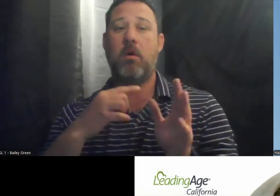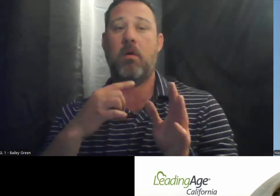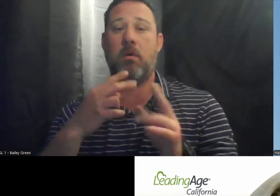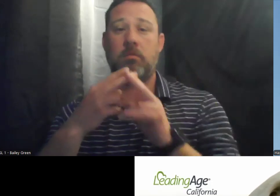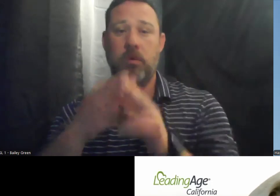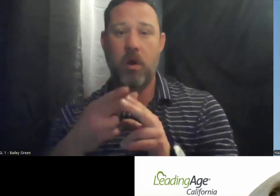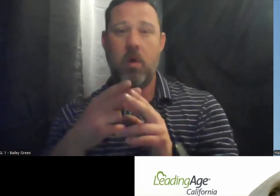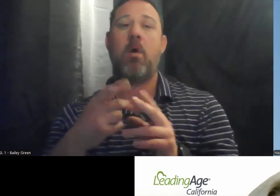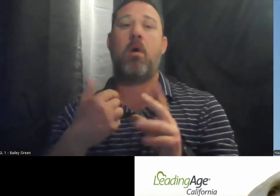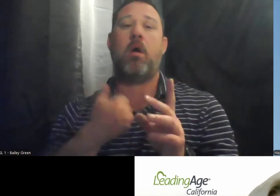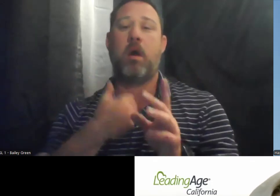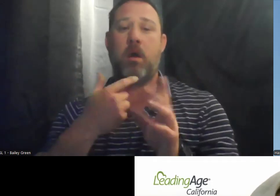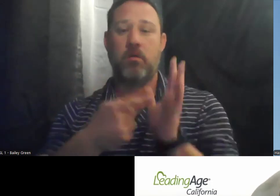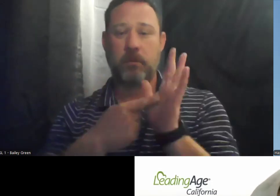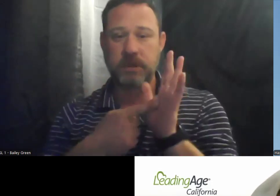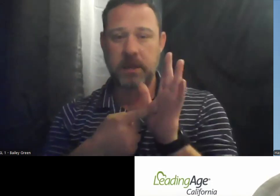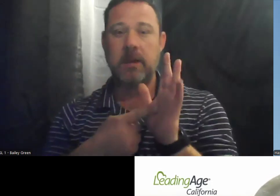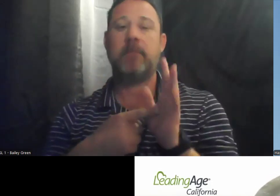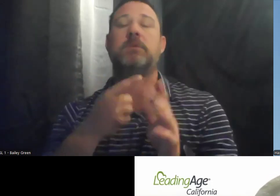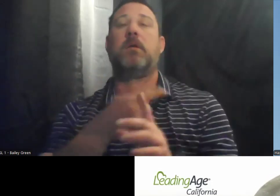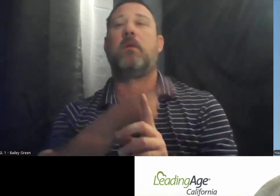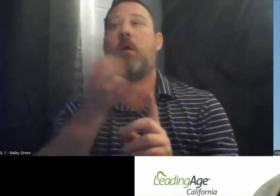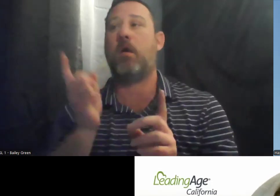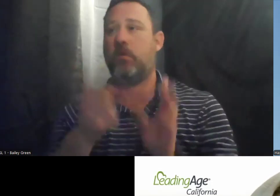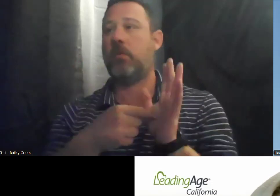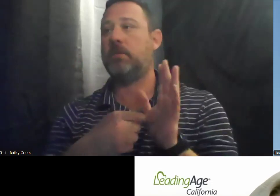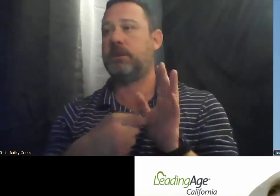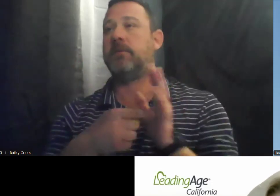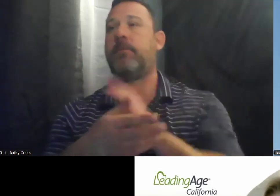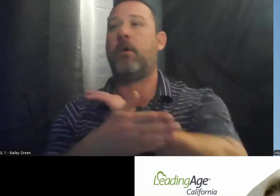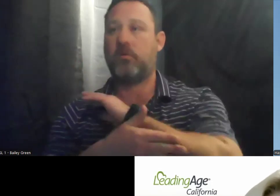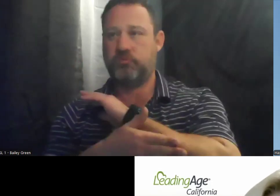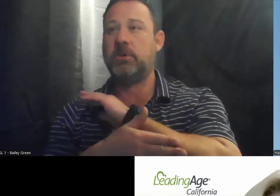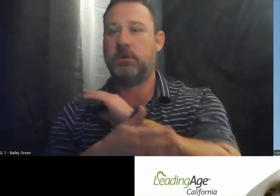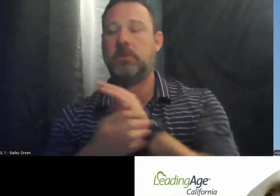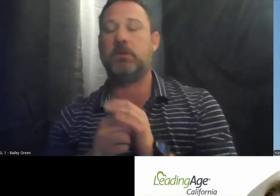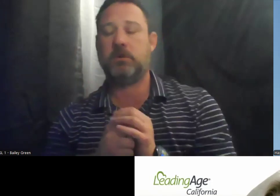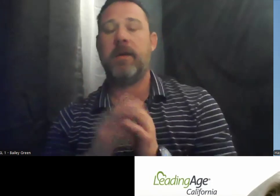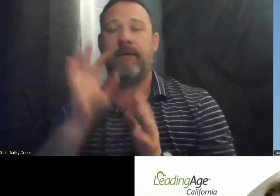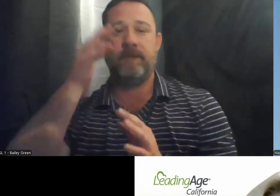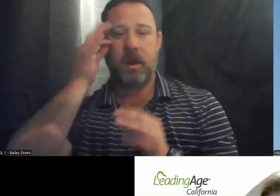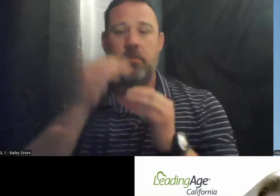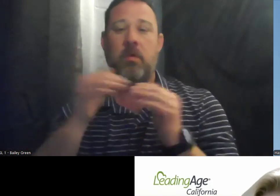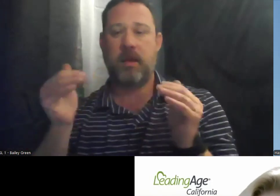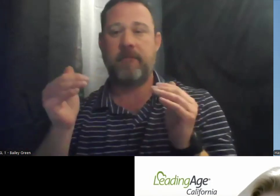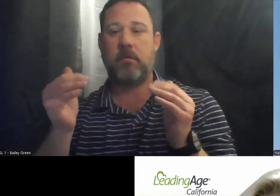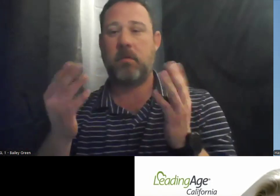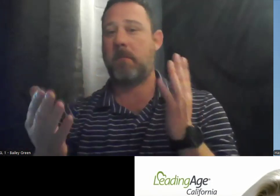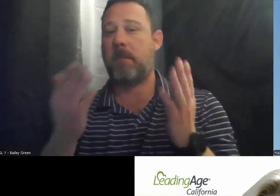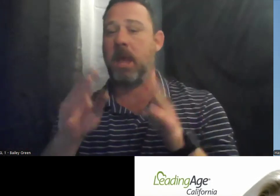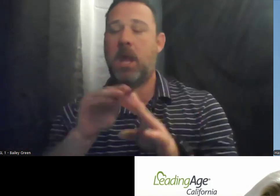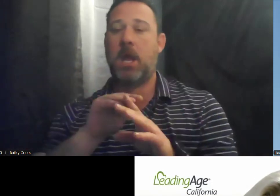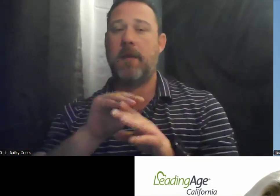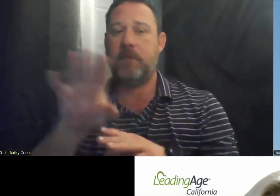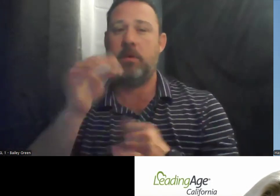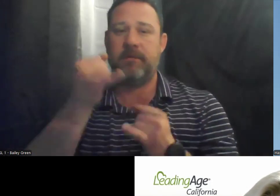own representatives and those other representatives around the country at the federal level that might influence